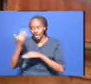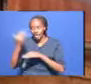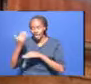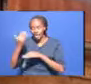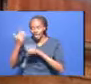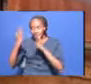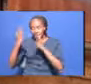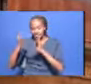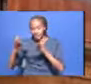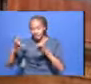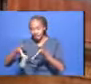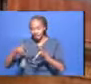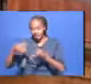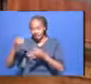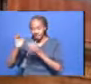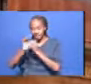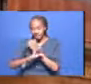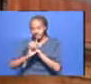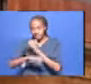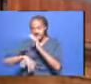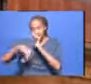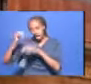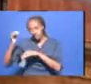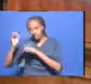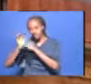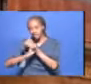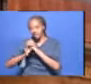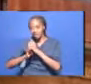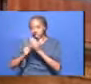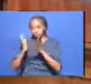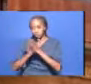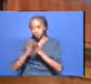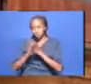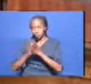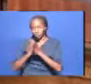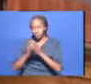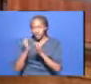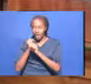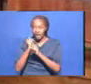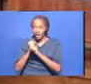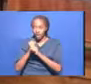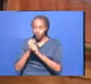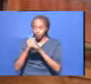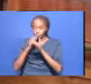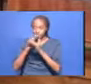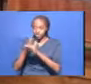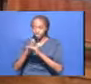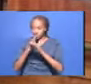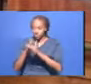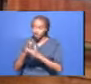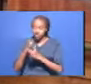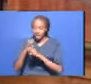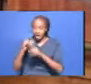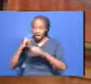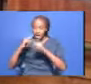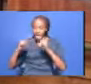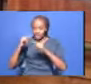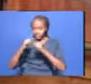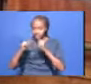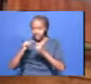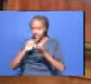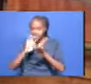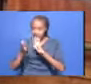and outside the country. I still do a little bit of sharing my experiences on peacekeeping